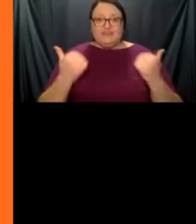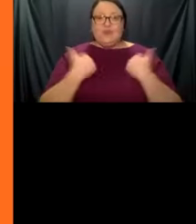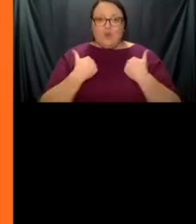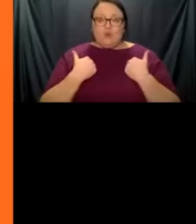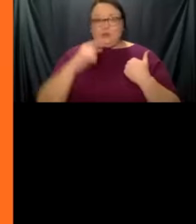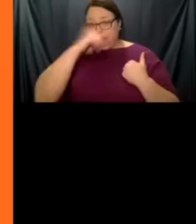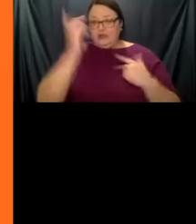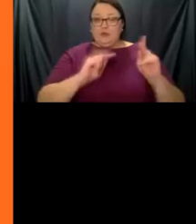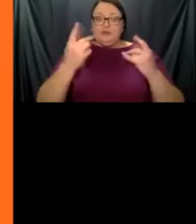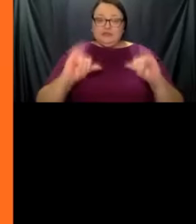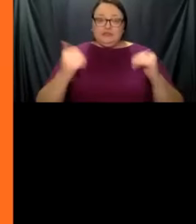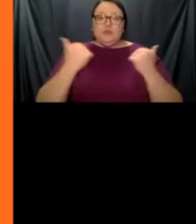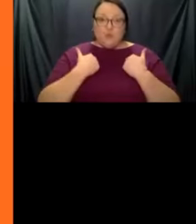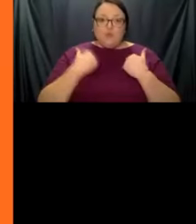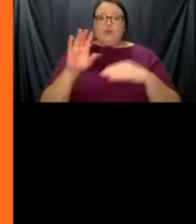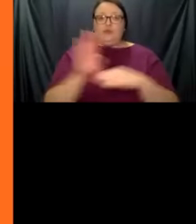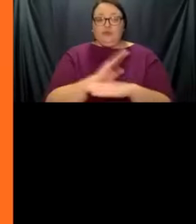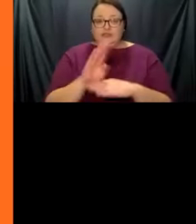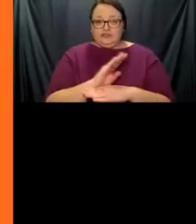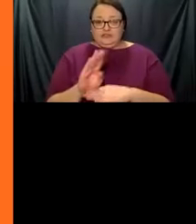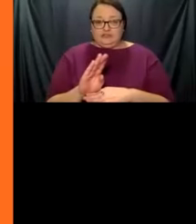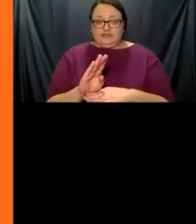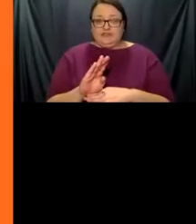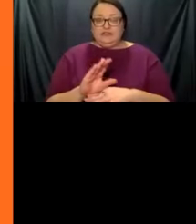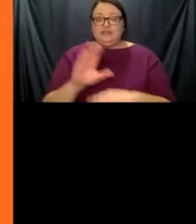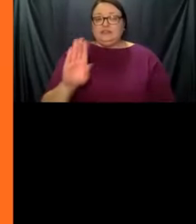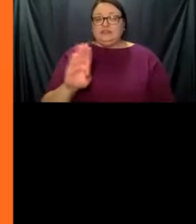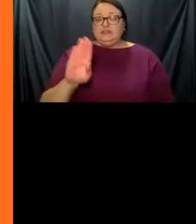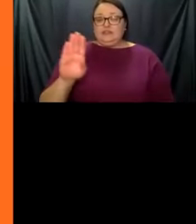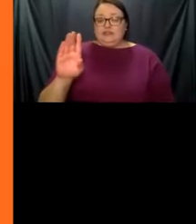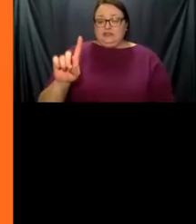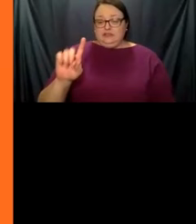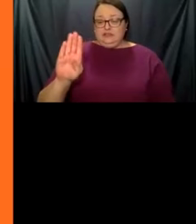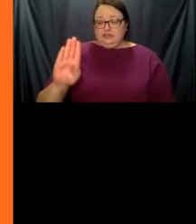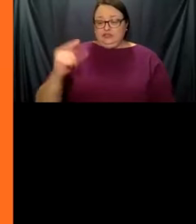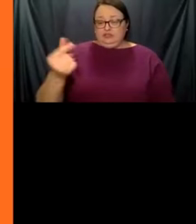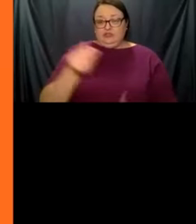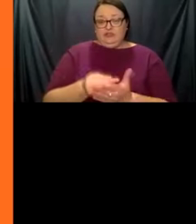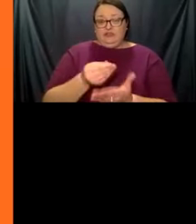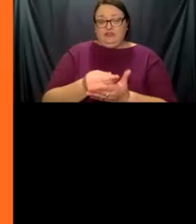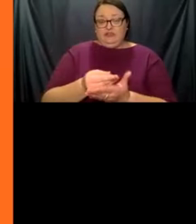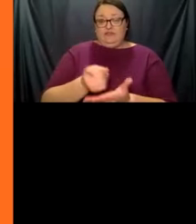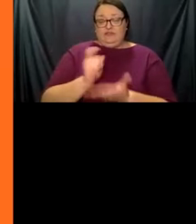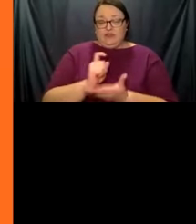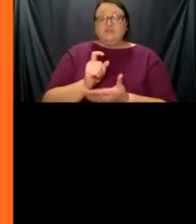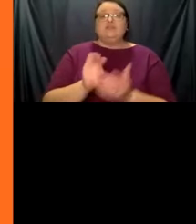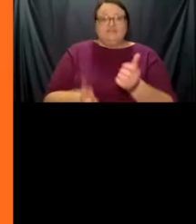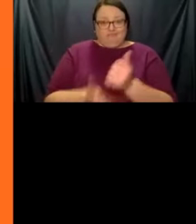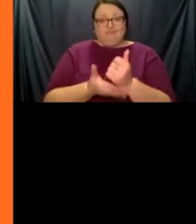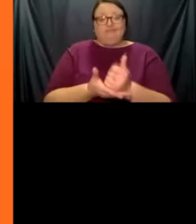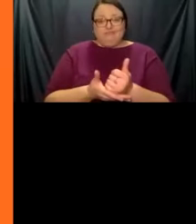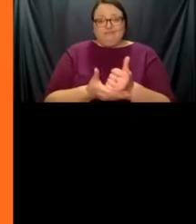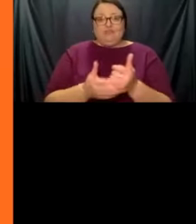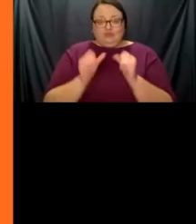negocio es un muy buen ejemplo de personas afroamericanas que